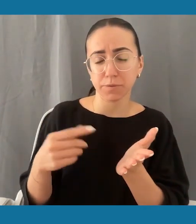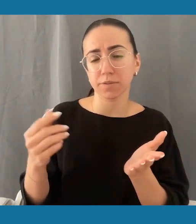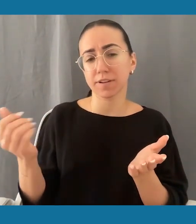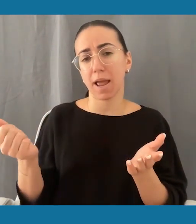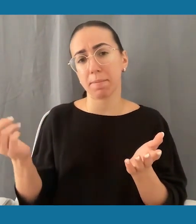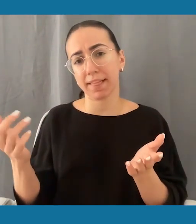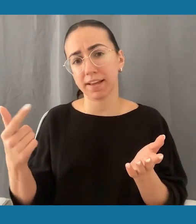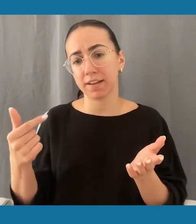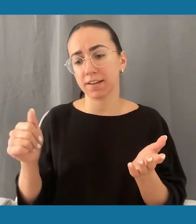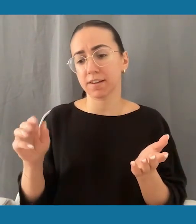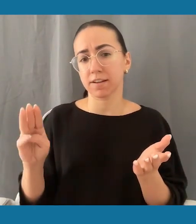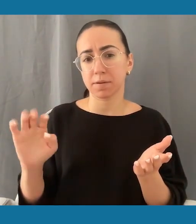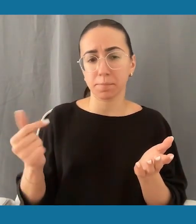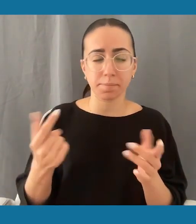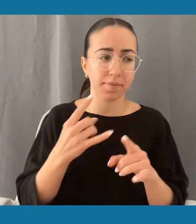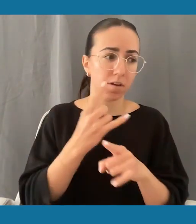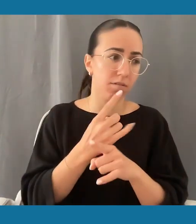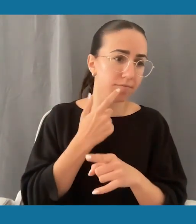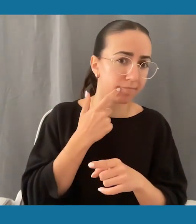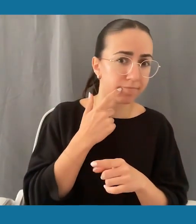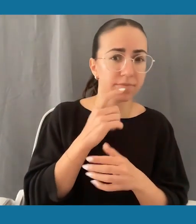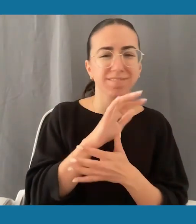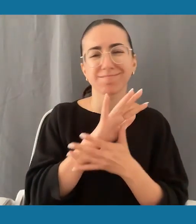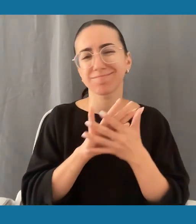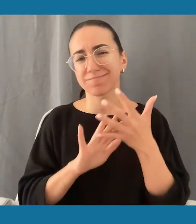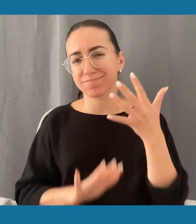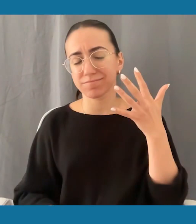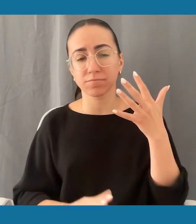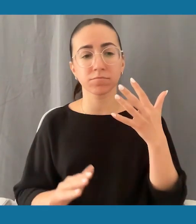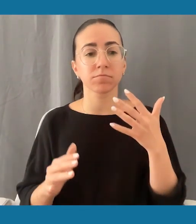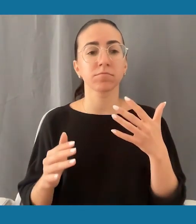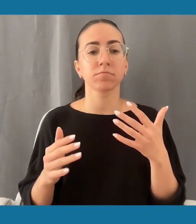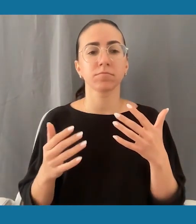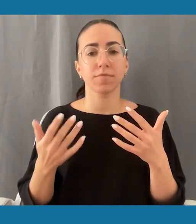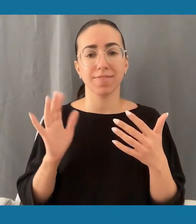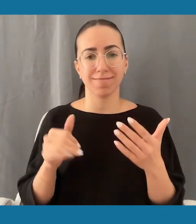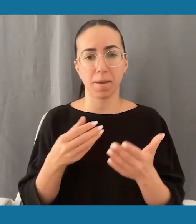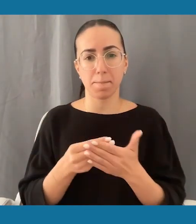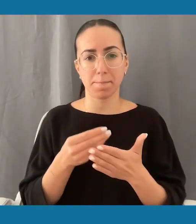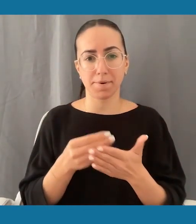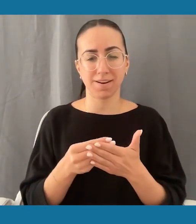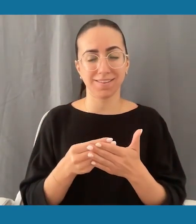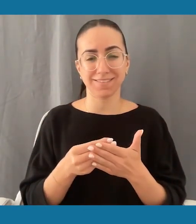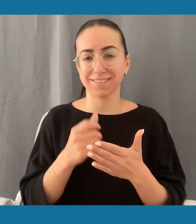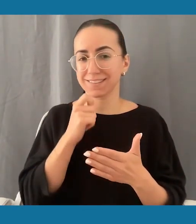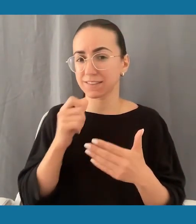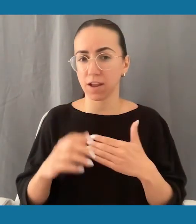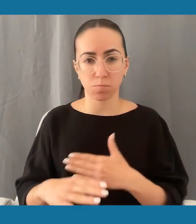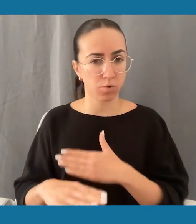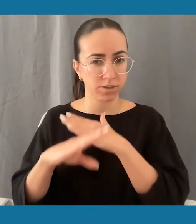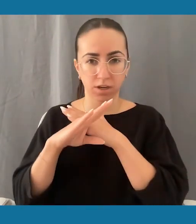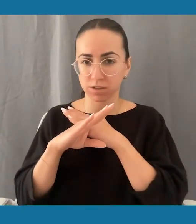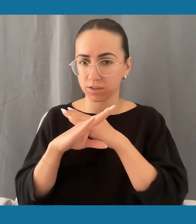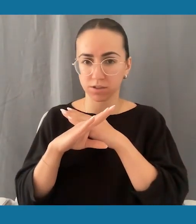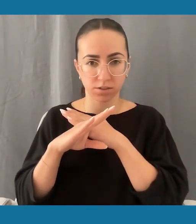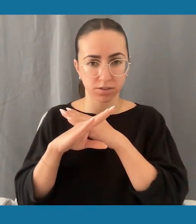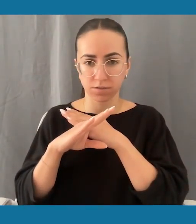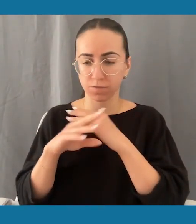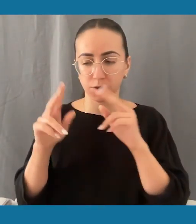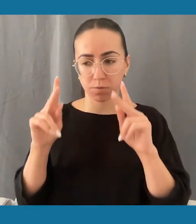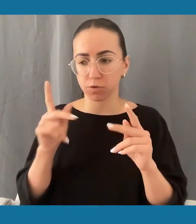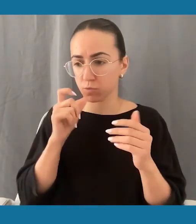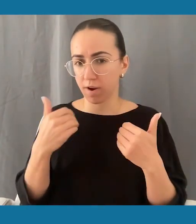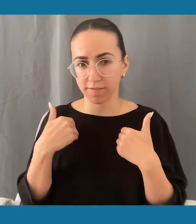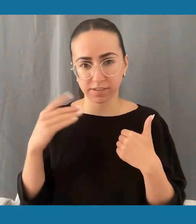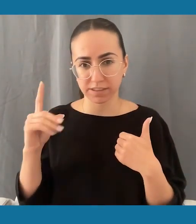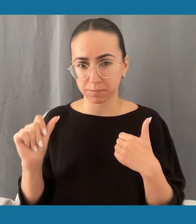gambling, alcoholism, whatever it may be, that money is not protected for the benefit of the person who's